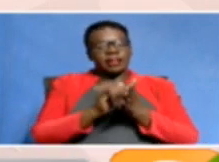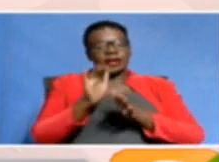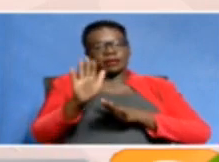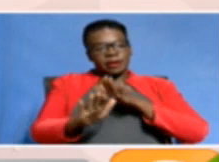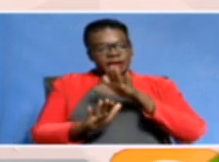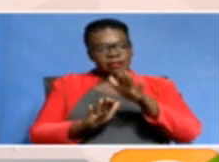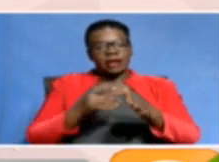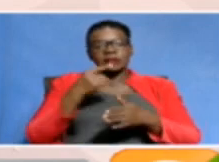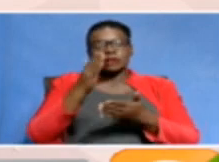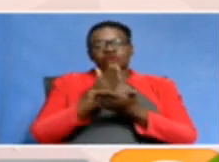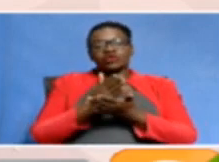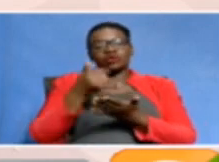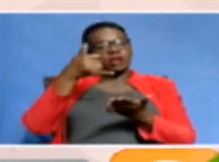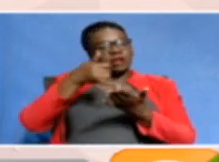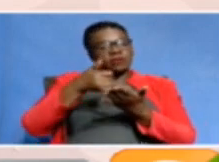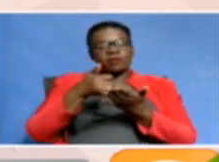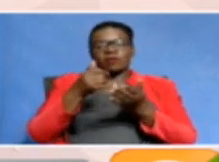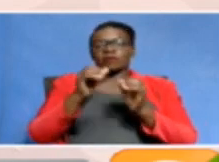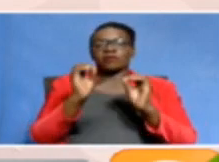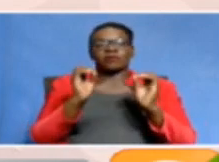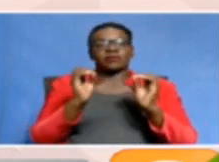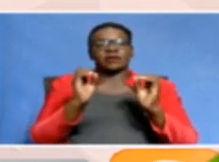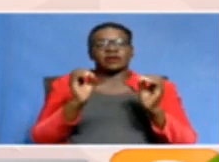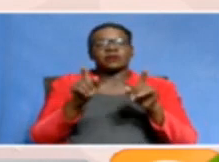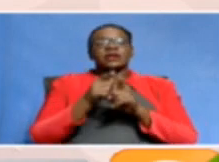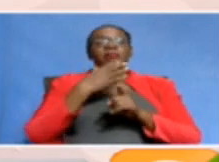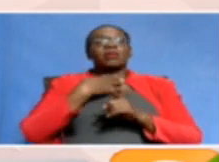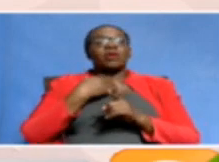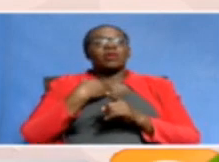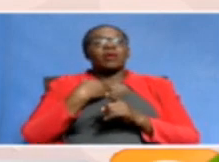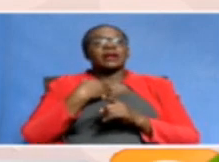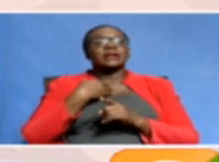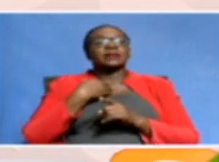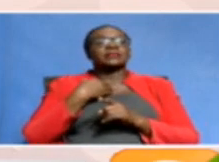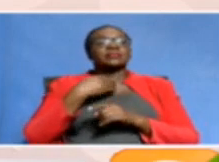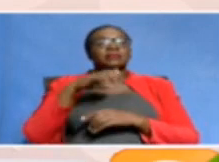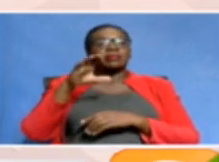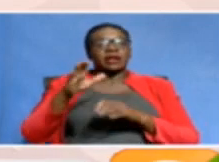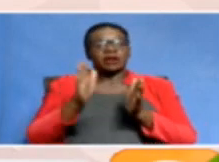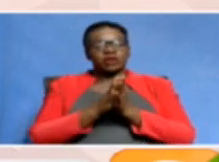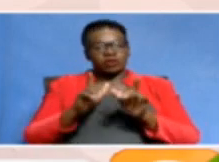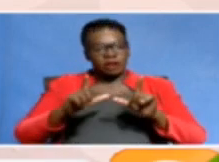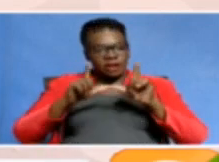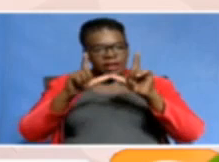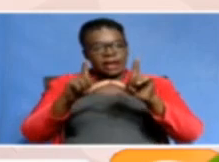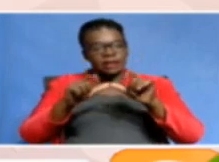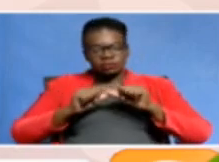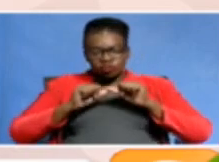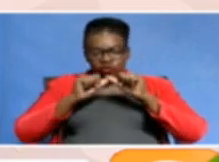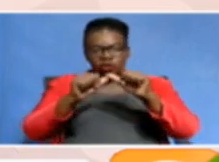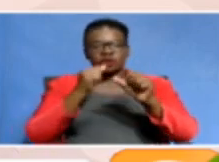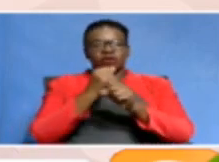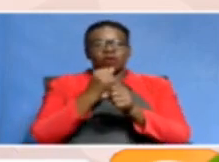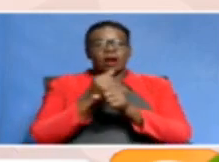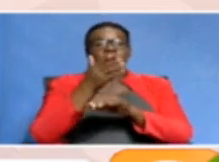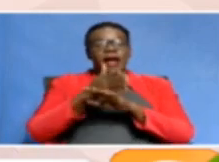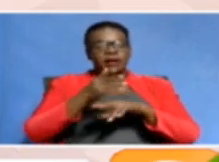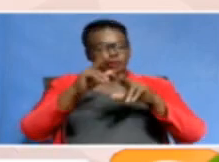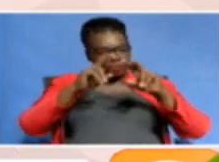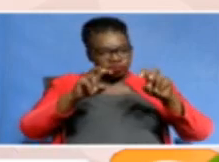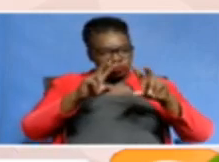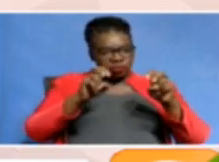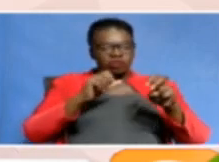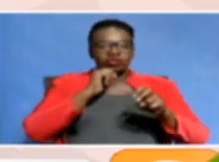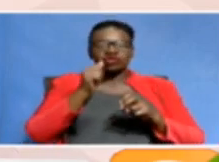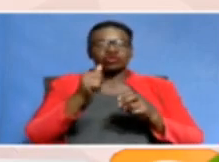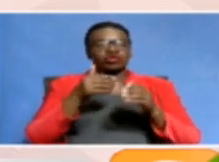kuwa hawakuhusishwa na kutaka magari yaliyopata idhini ya kuendelea kuhudumu baada ya kukaguliwa